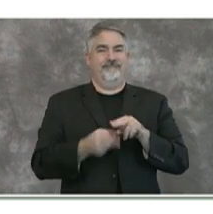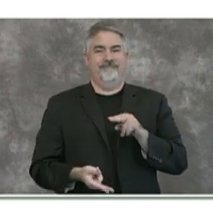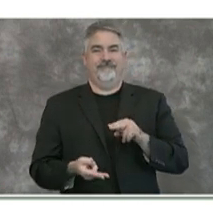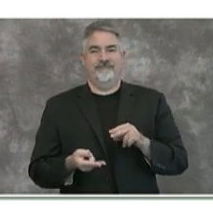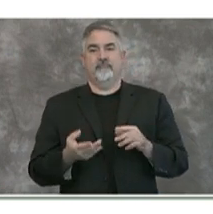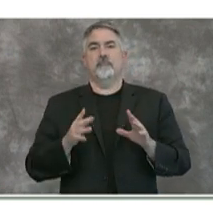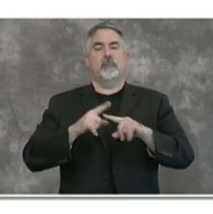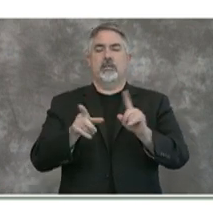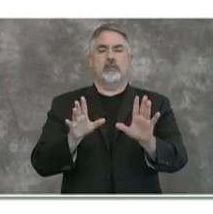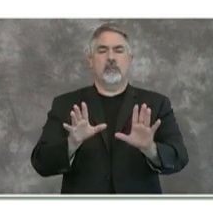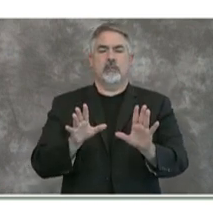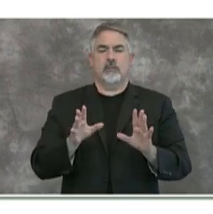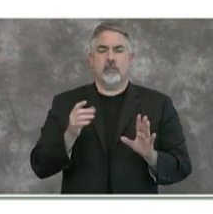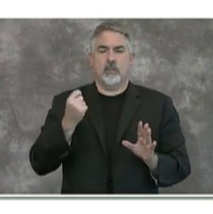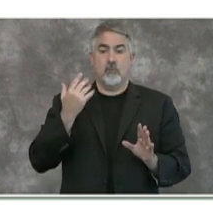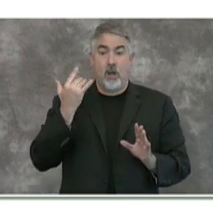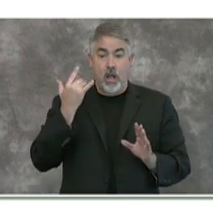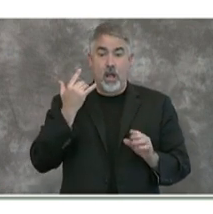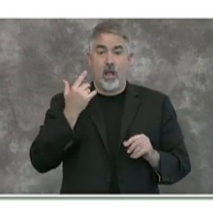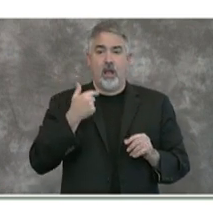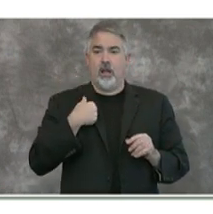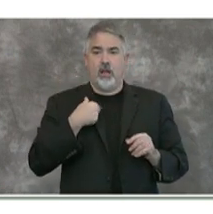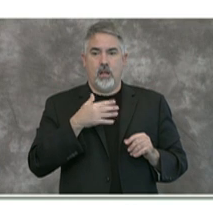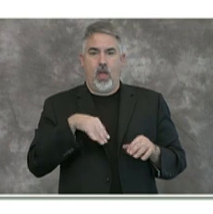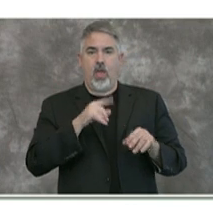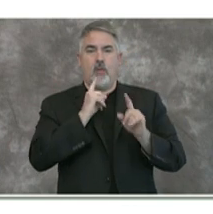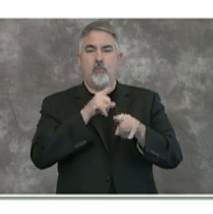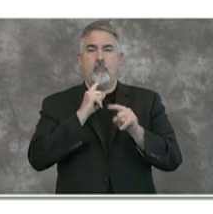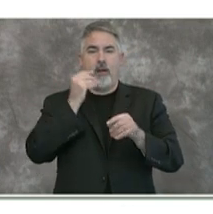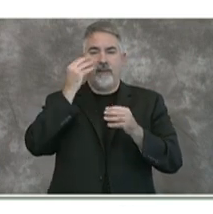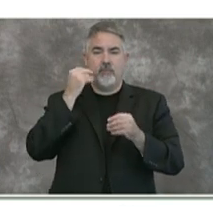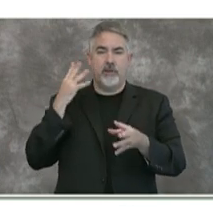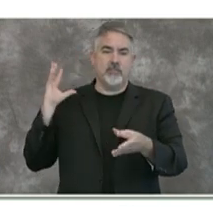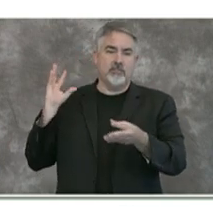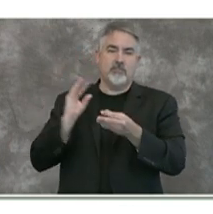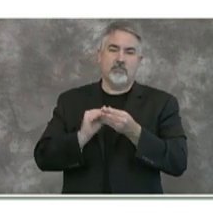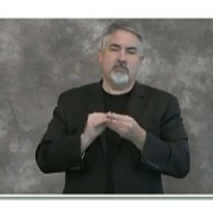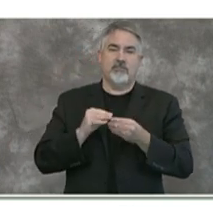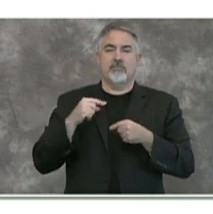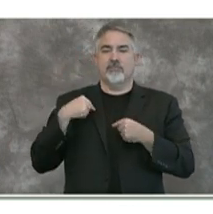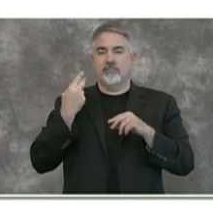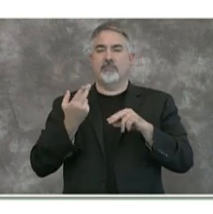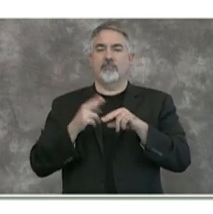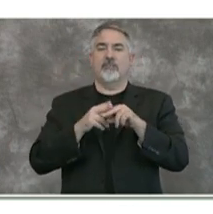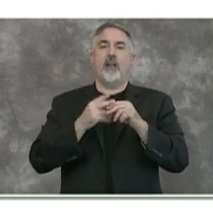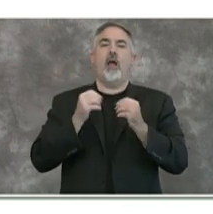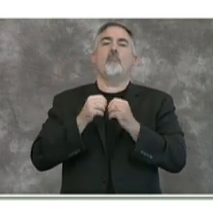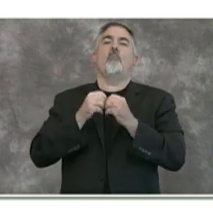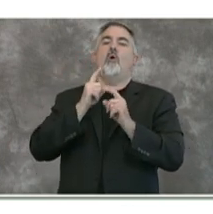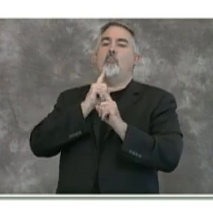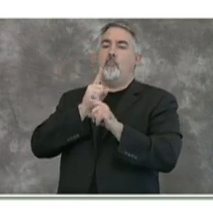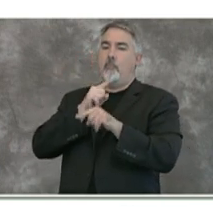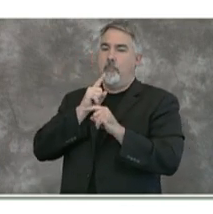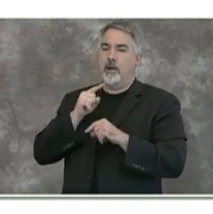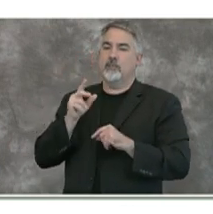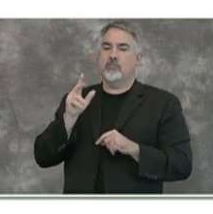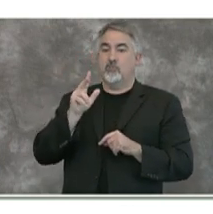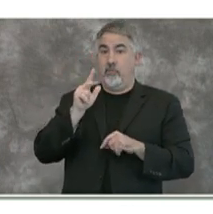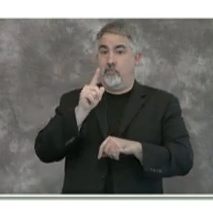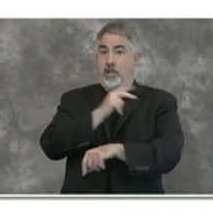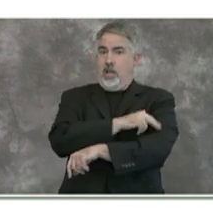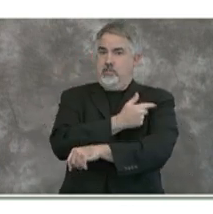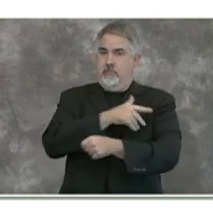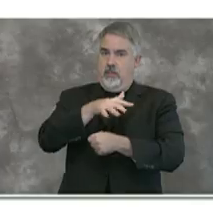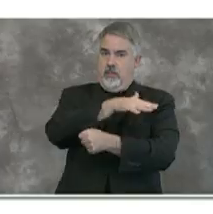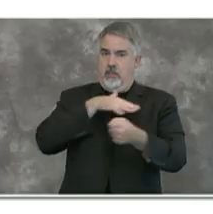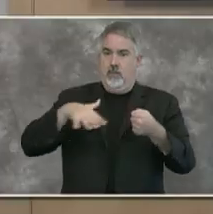We are grateful for several days. 23 out of 23 have reported, and we're having widespread cooperation from all of our health system partners. It's just a period of the time